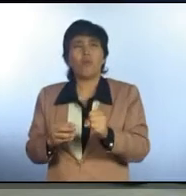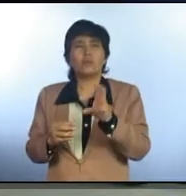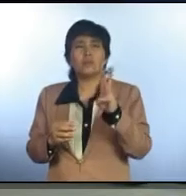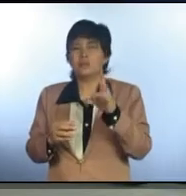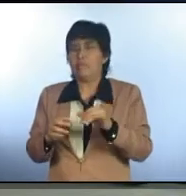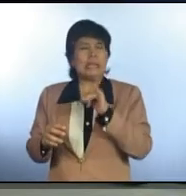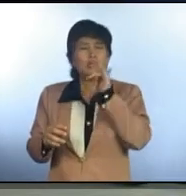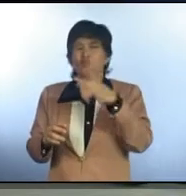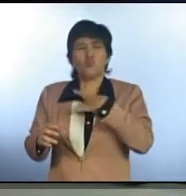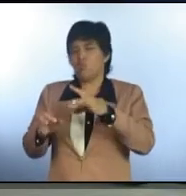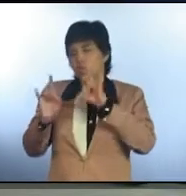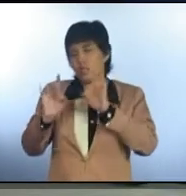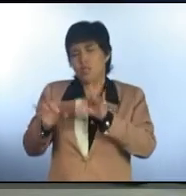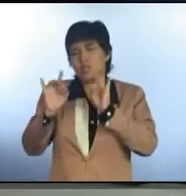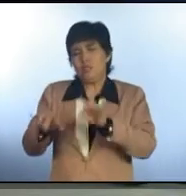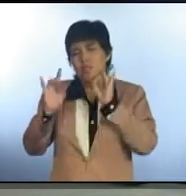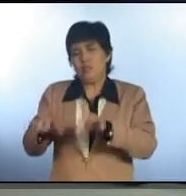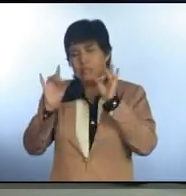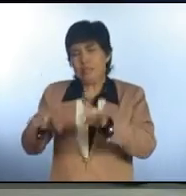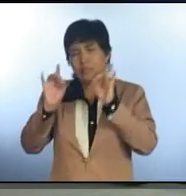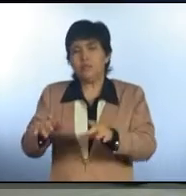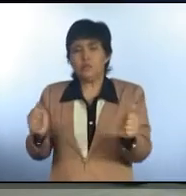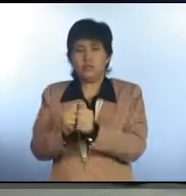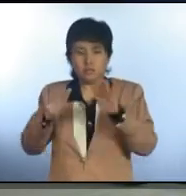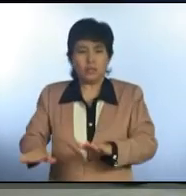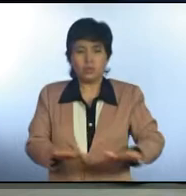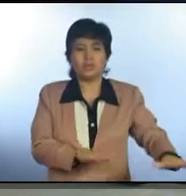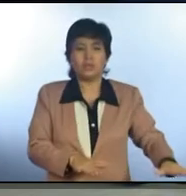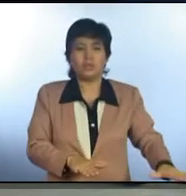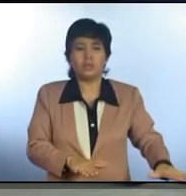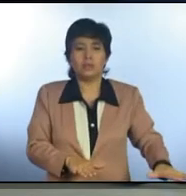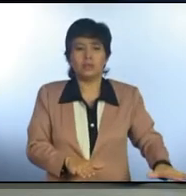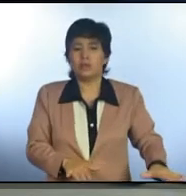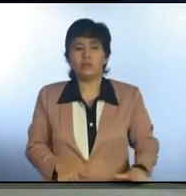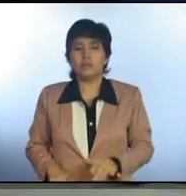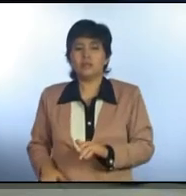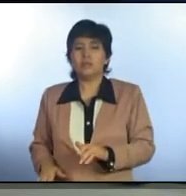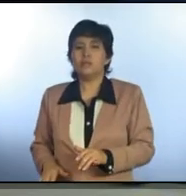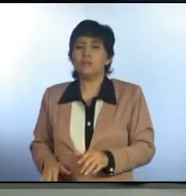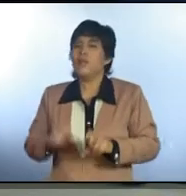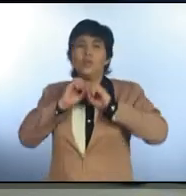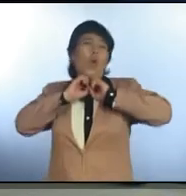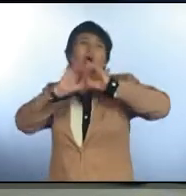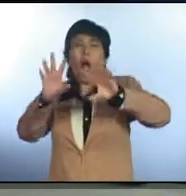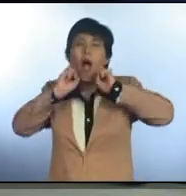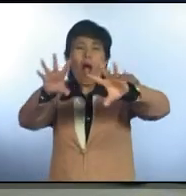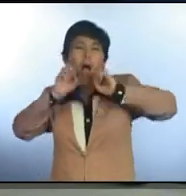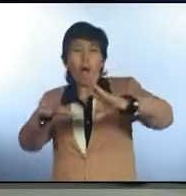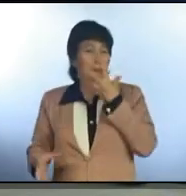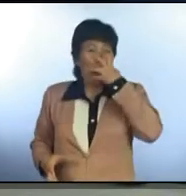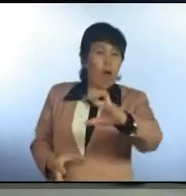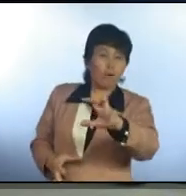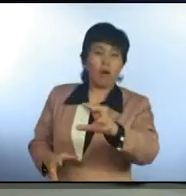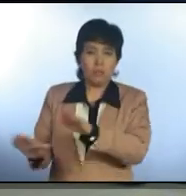hates children so much that at the presence of children, she would shout and scold the